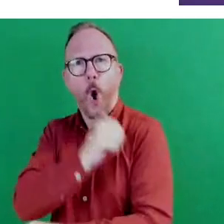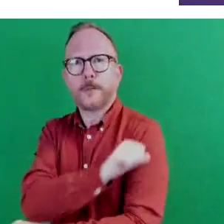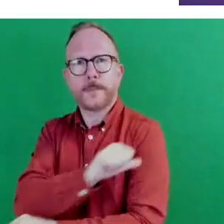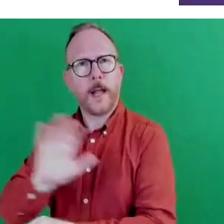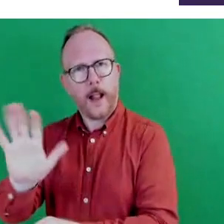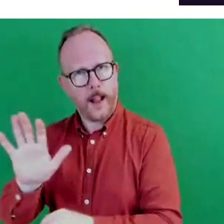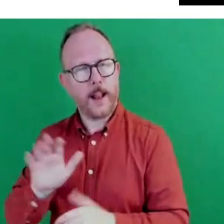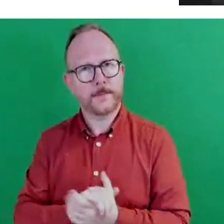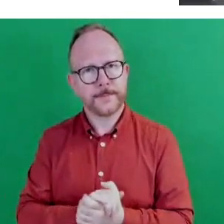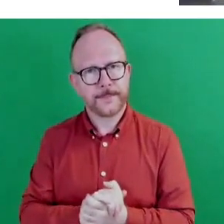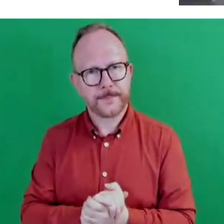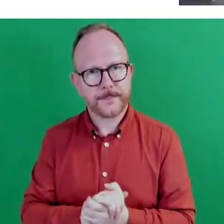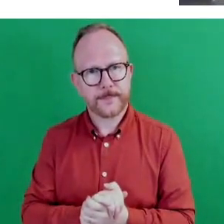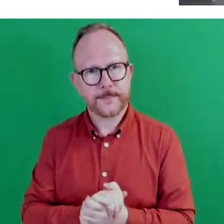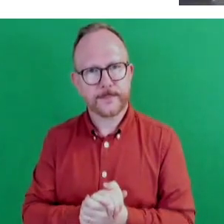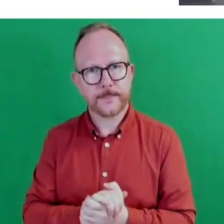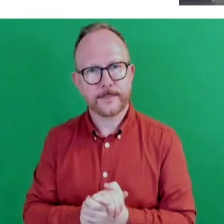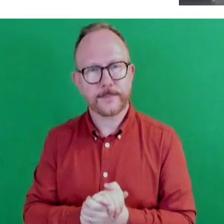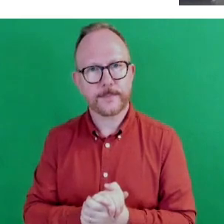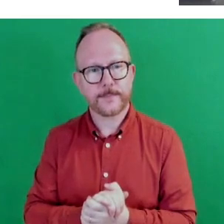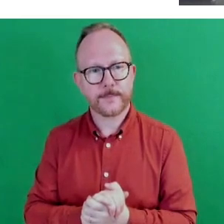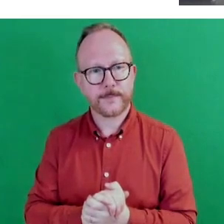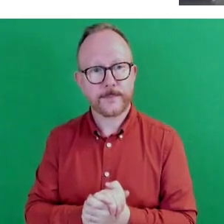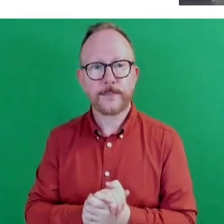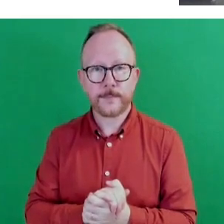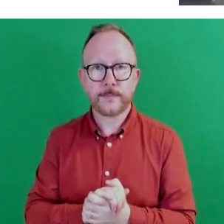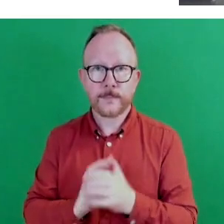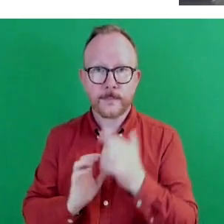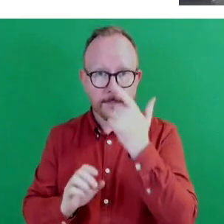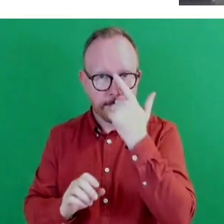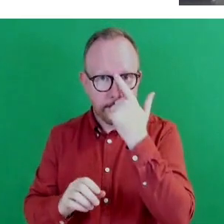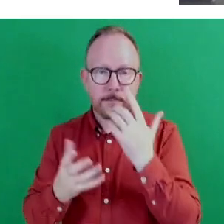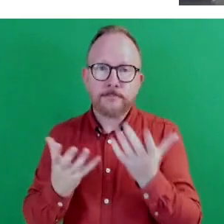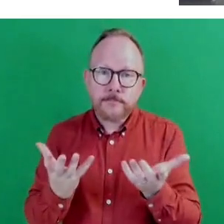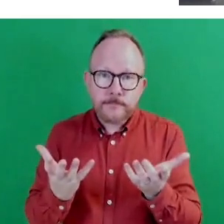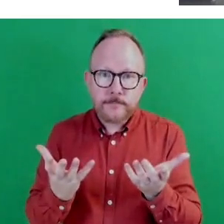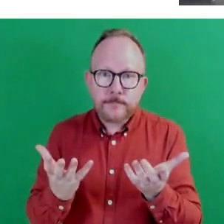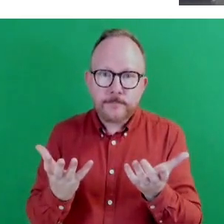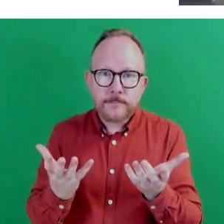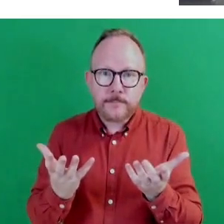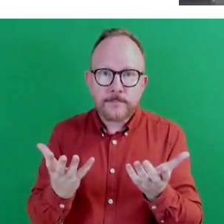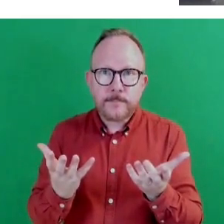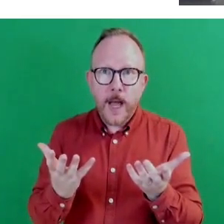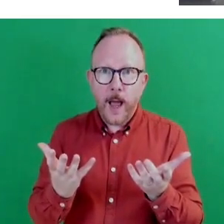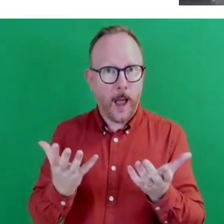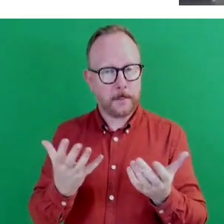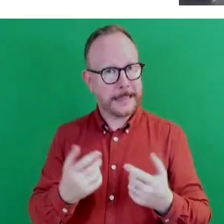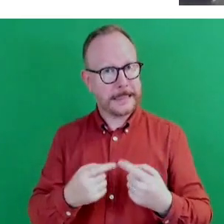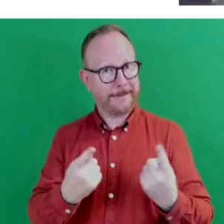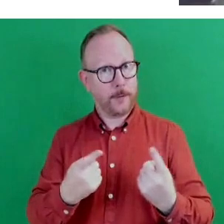bit of a different start to most really. So I didn't go to college when I